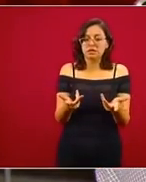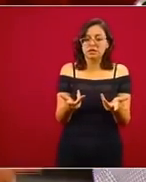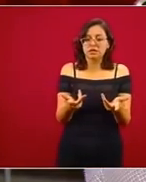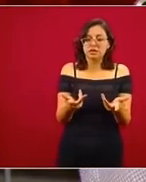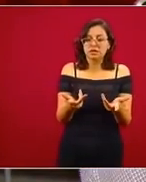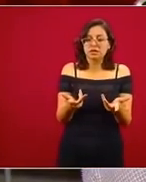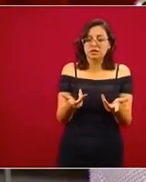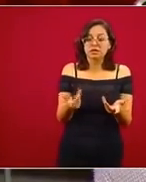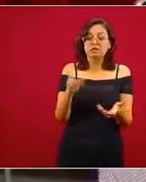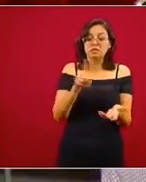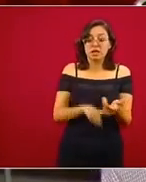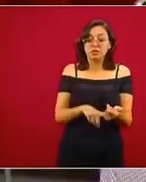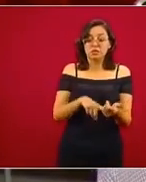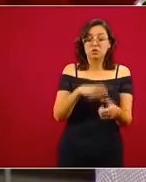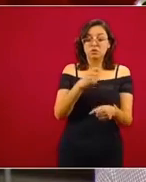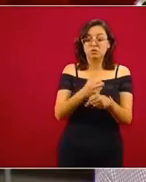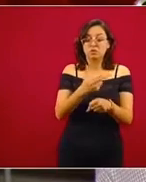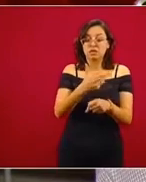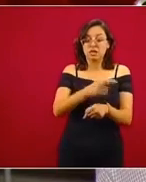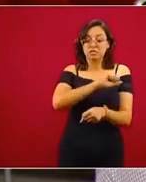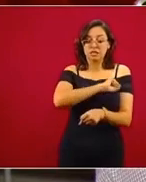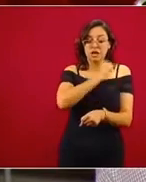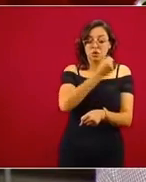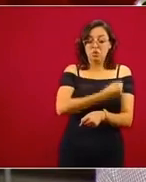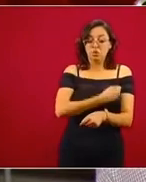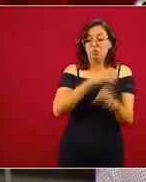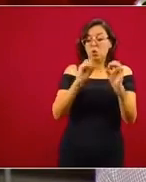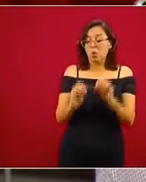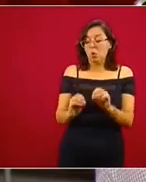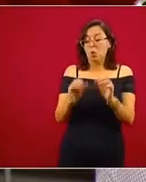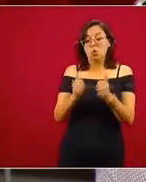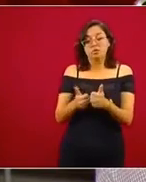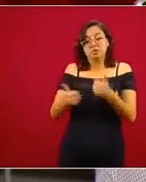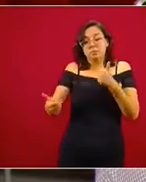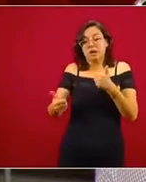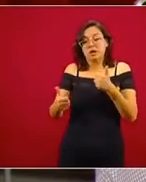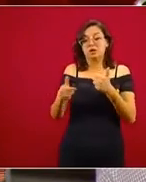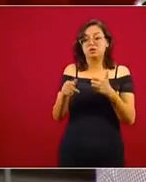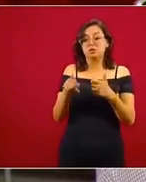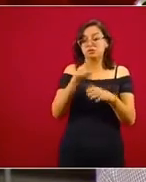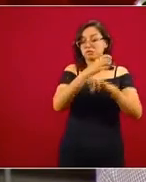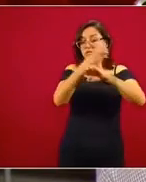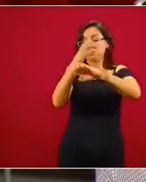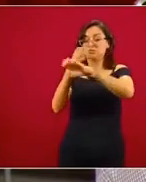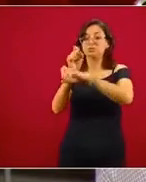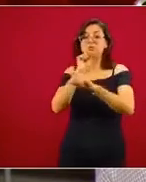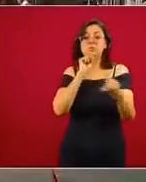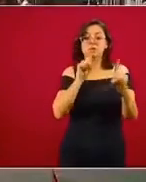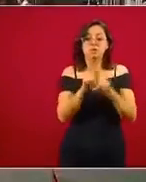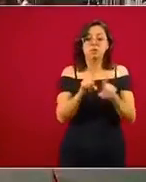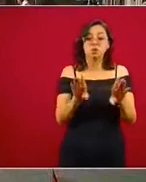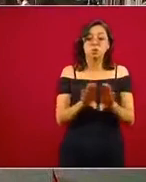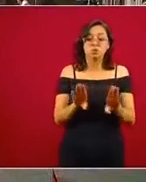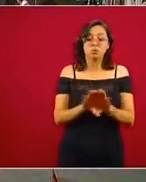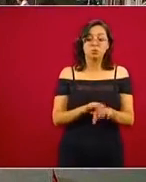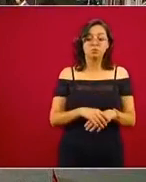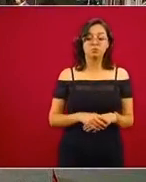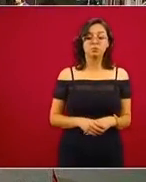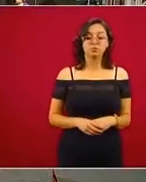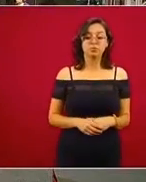would you be taking because of that? And would that be aimed at the Ministry of Health?